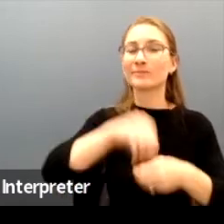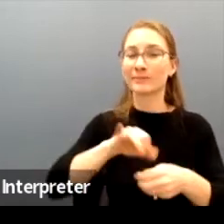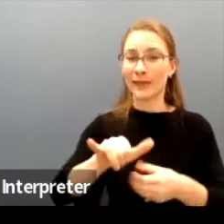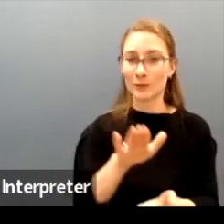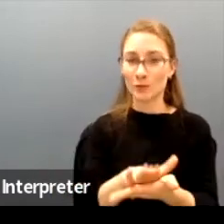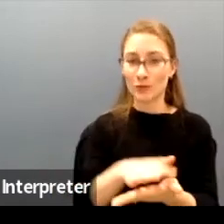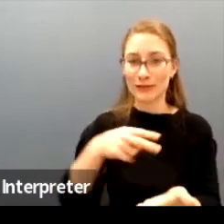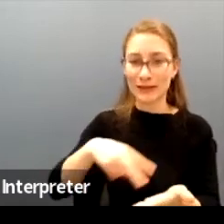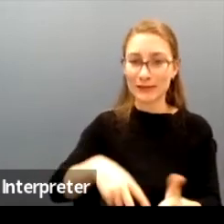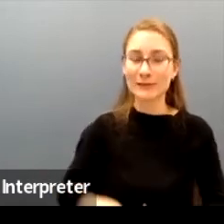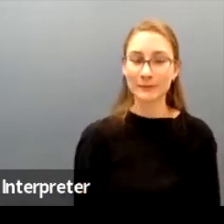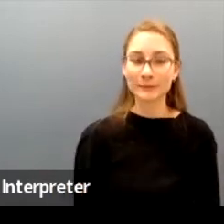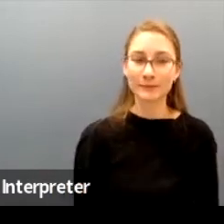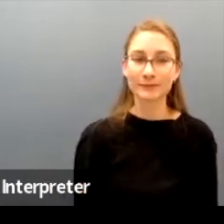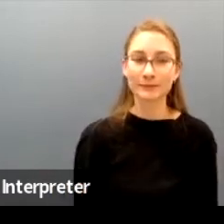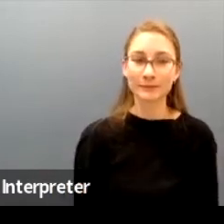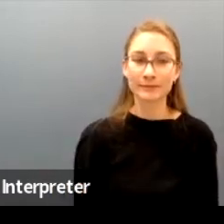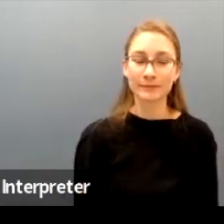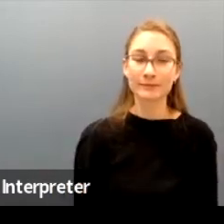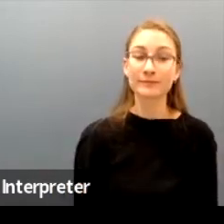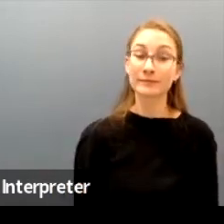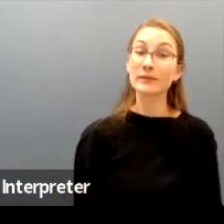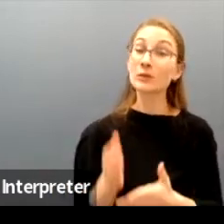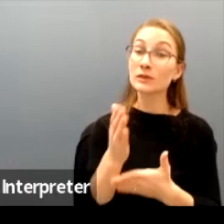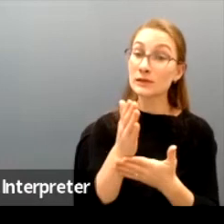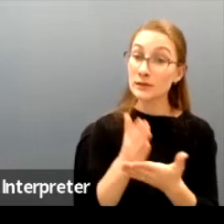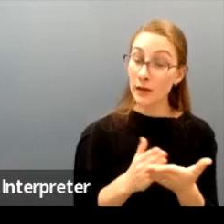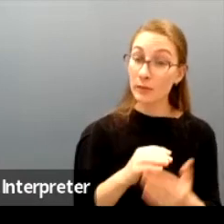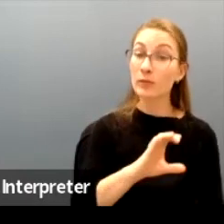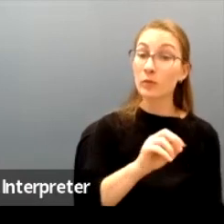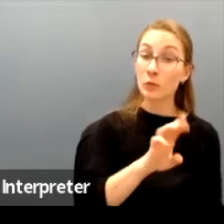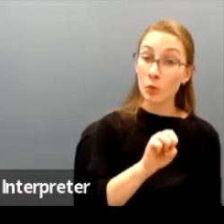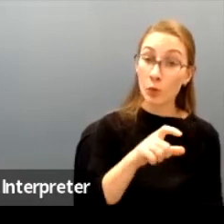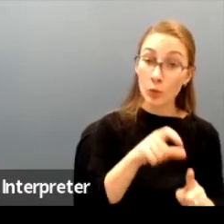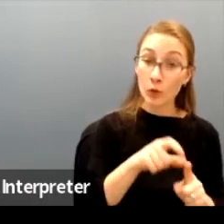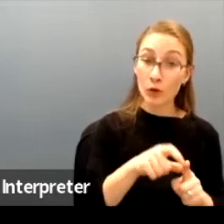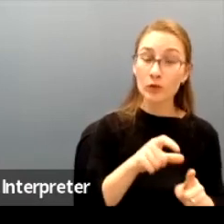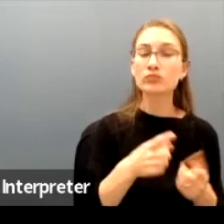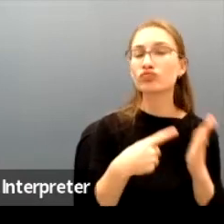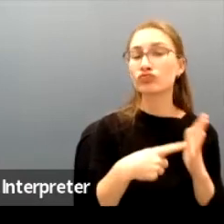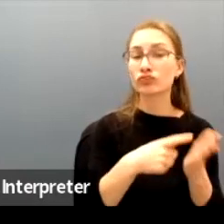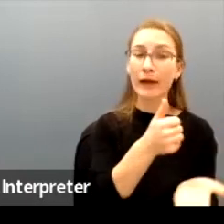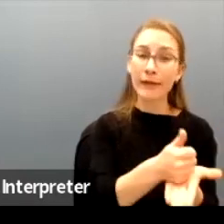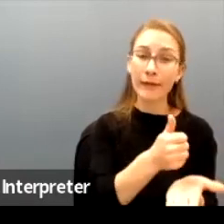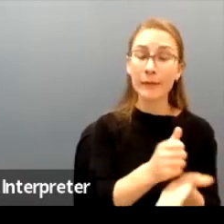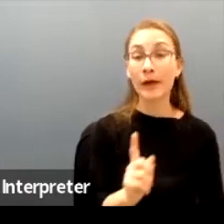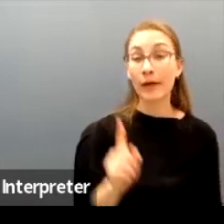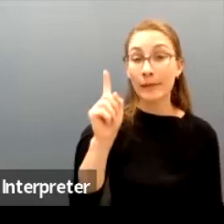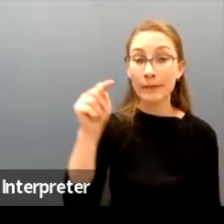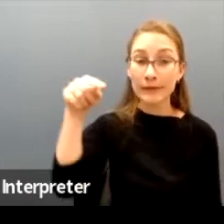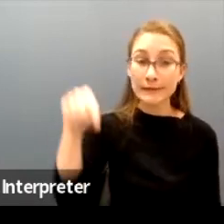right, so let's talk about some of the core words and the fringe words you might include for Snoopy. So some core words could be help, up,